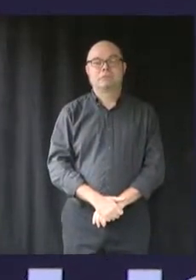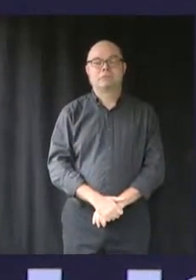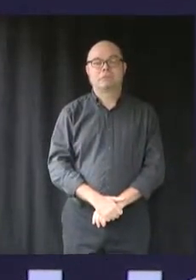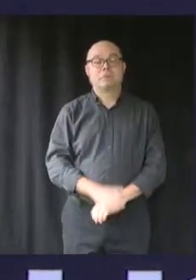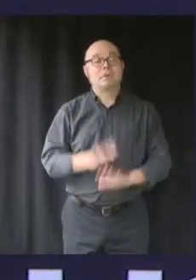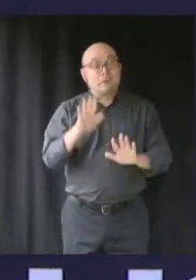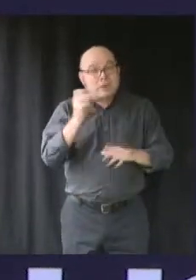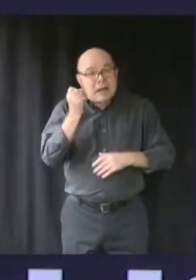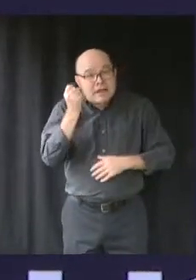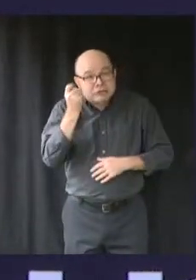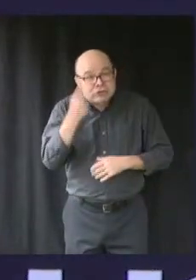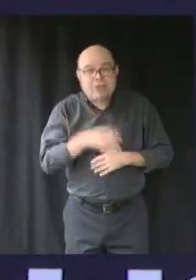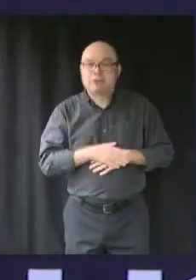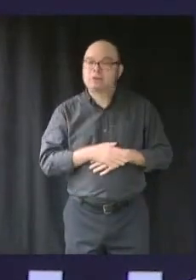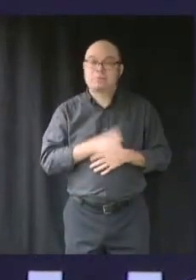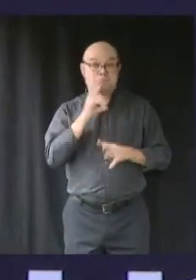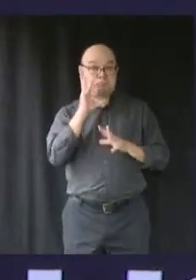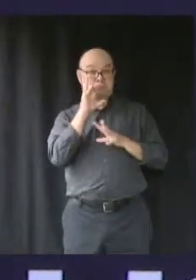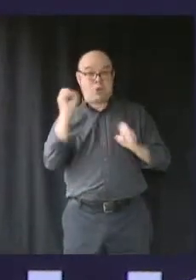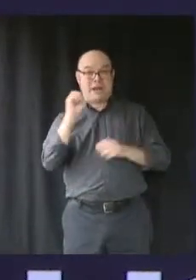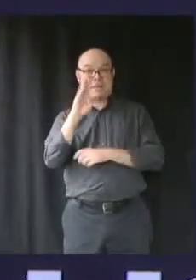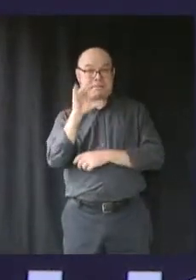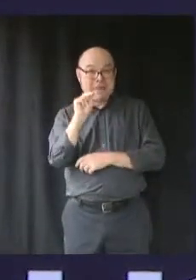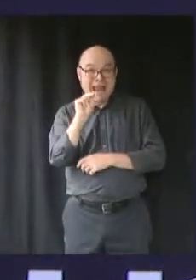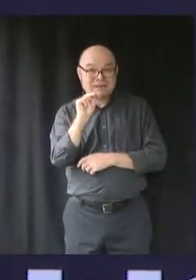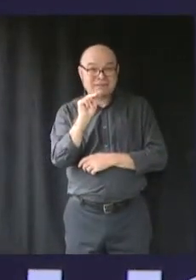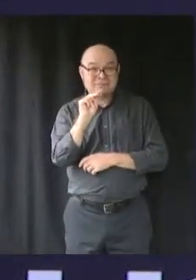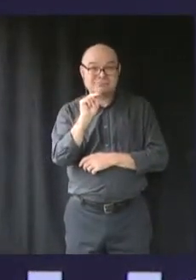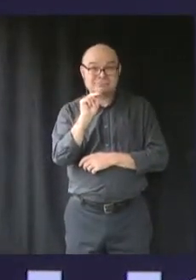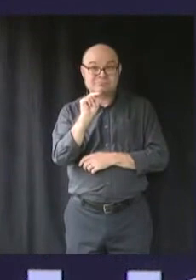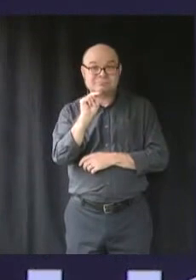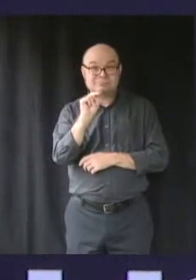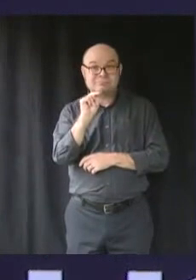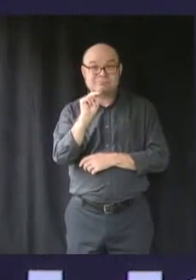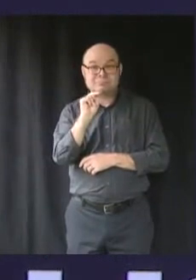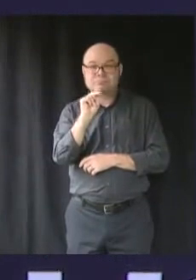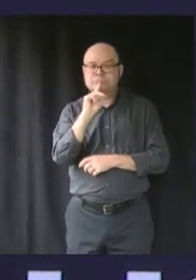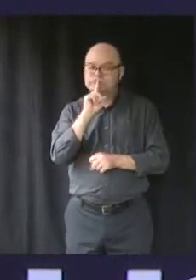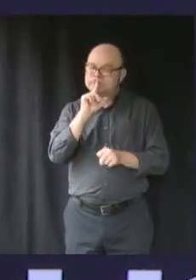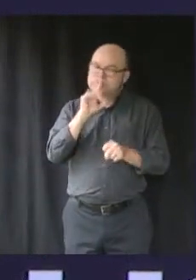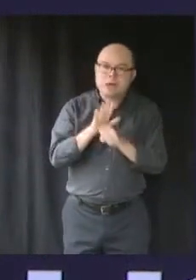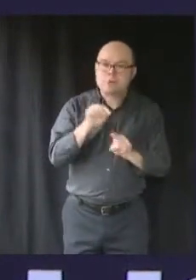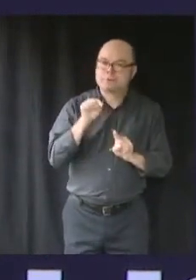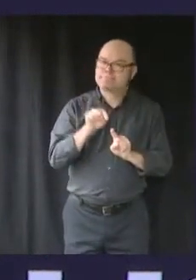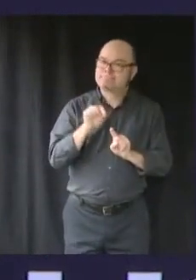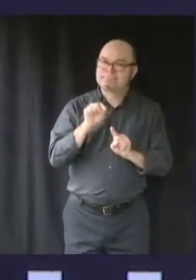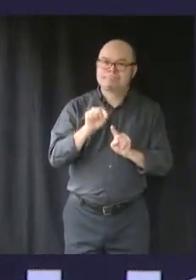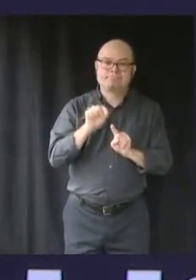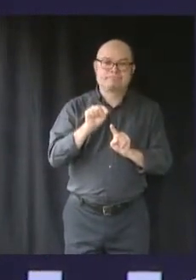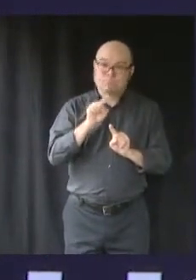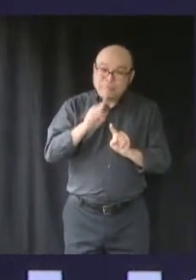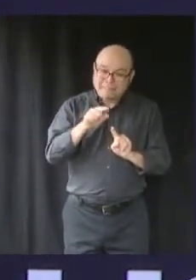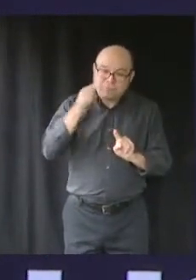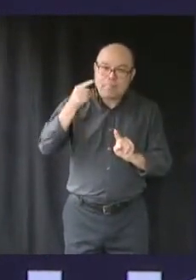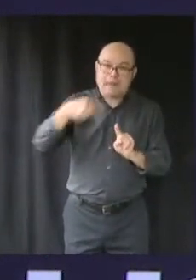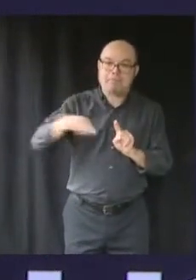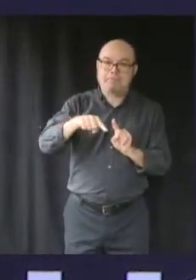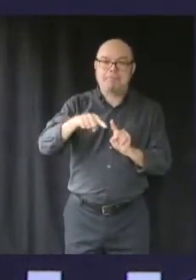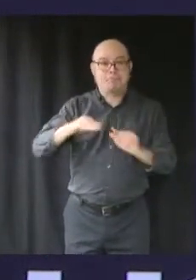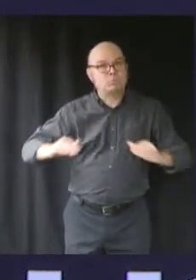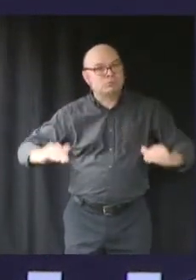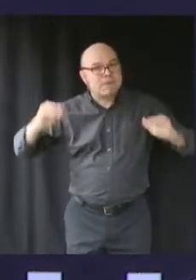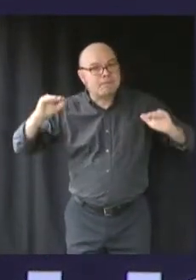this cause. And there is no exaggerating the importance of this day. Literally, the